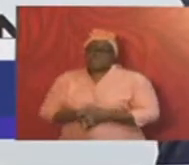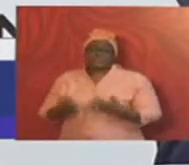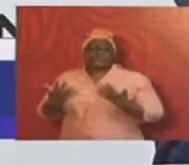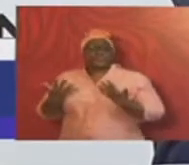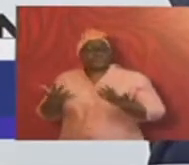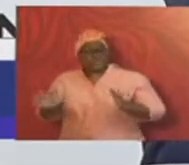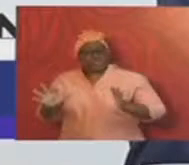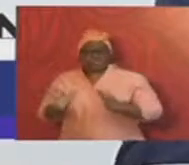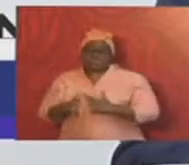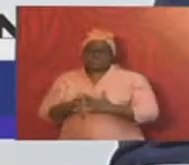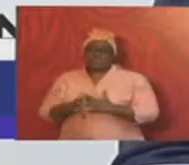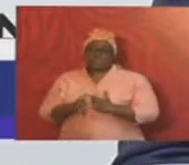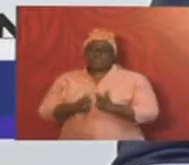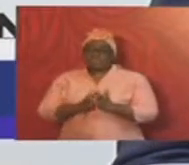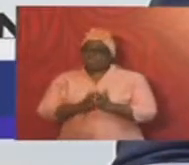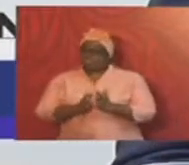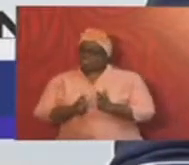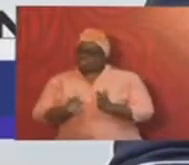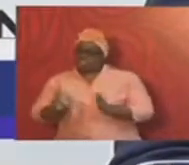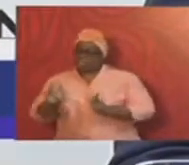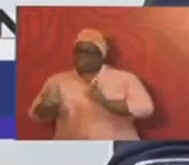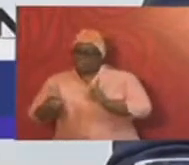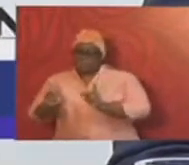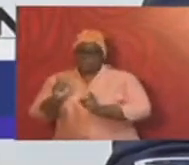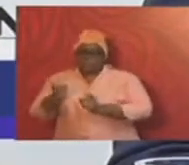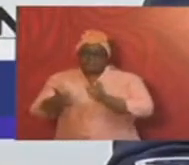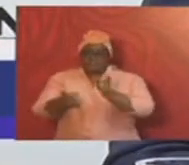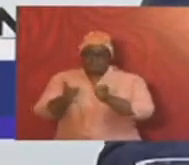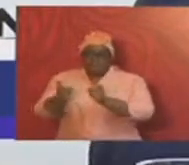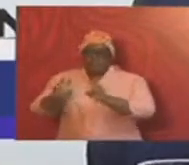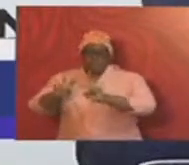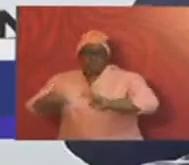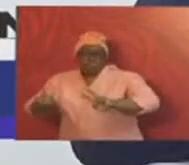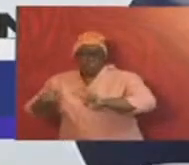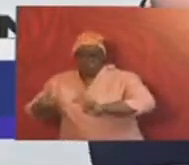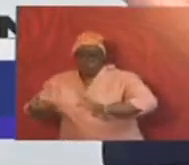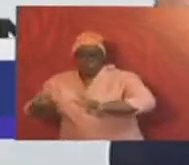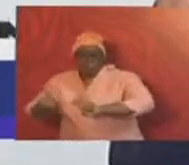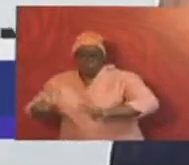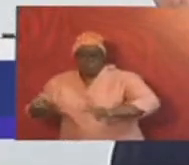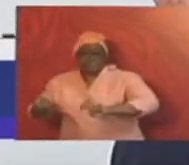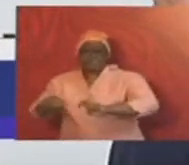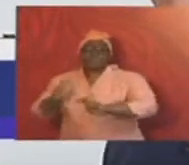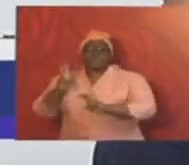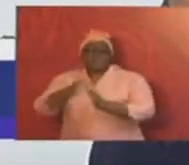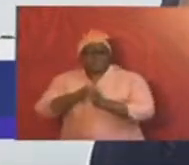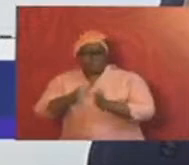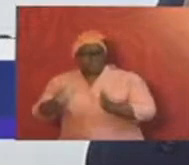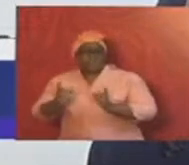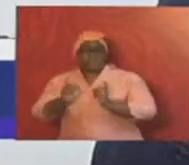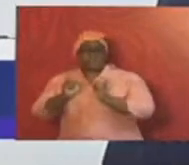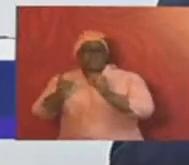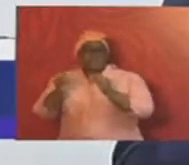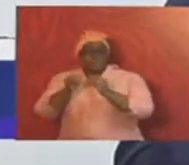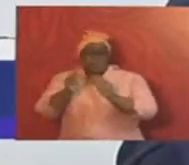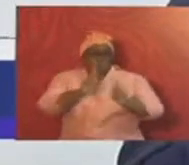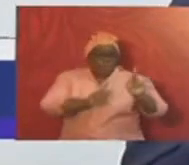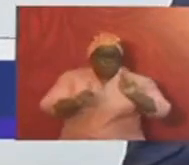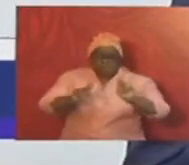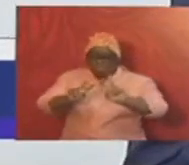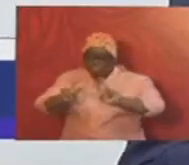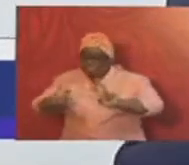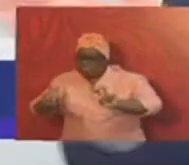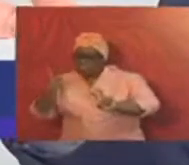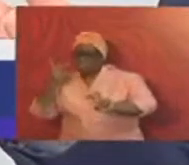in humans, and what we call post-market surveillance. Post-market surveillance is after the vaccine